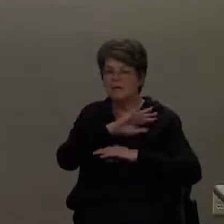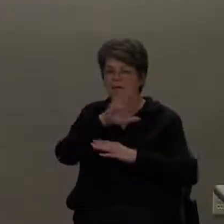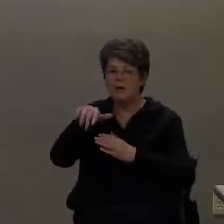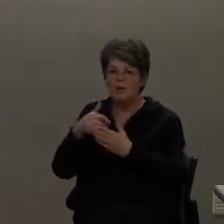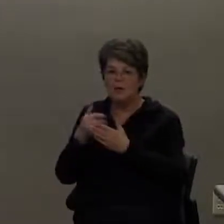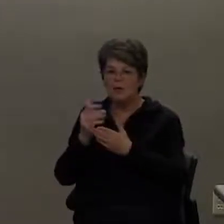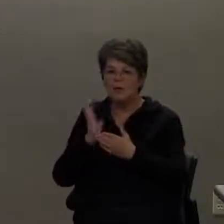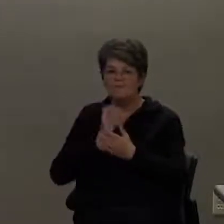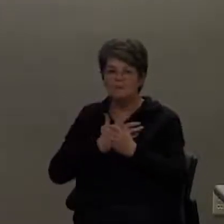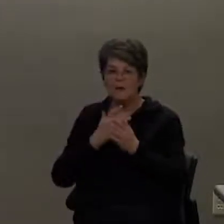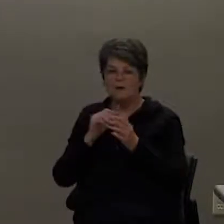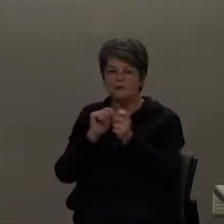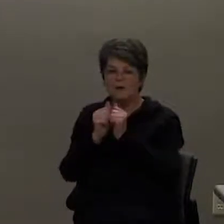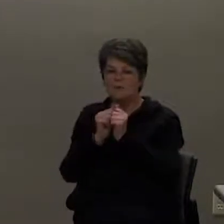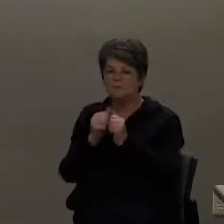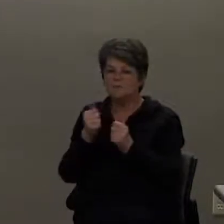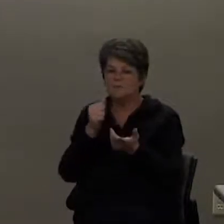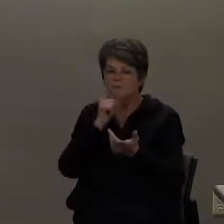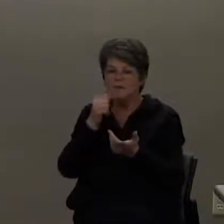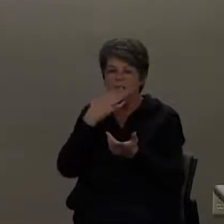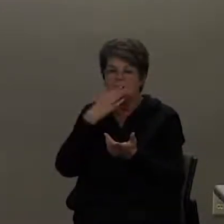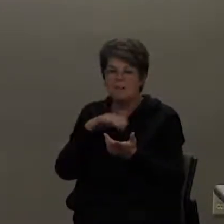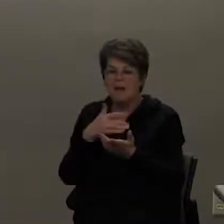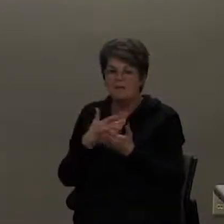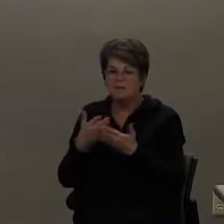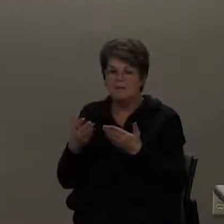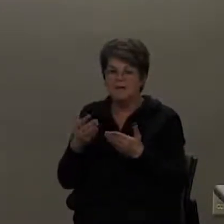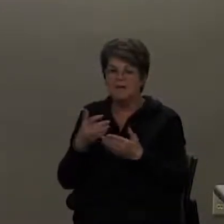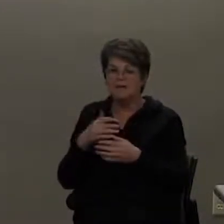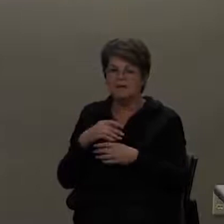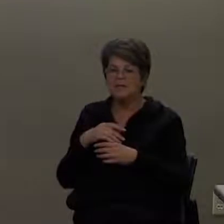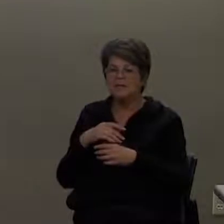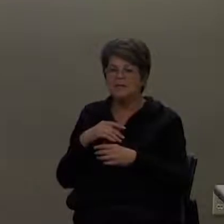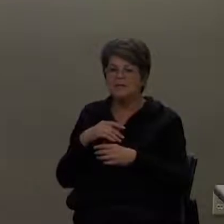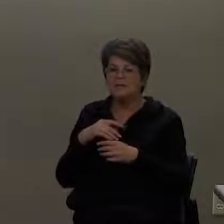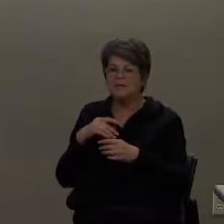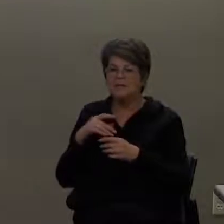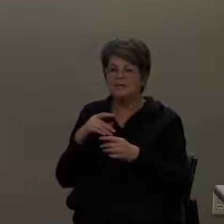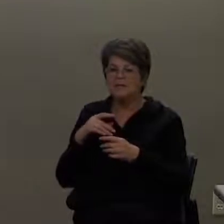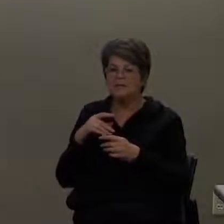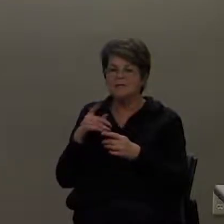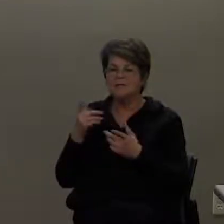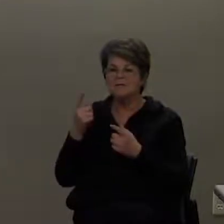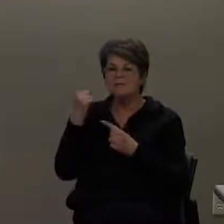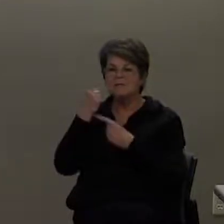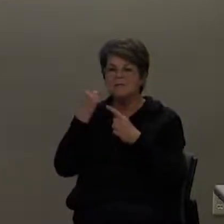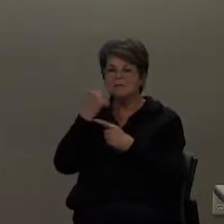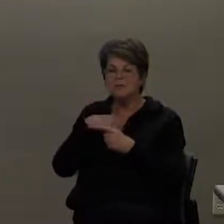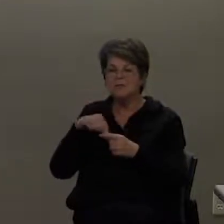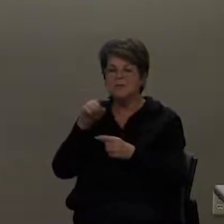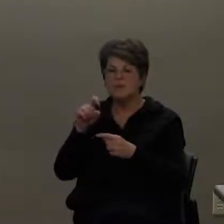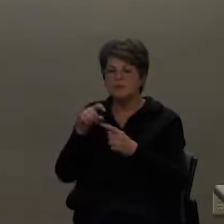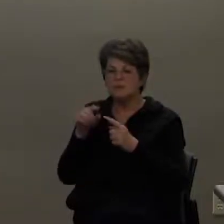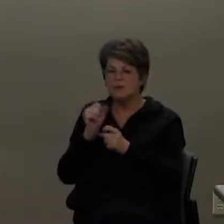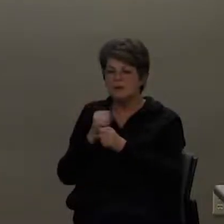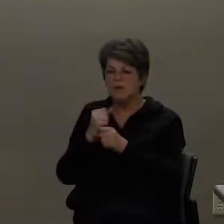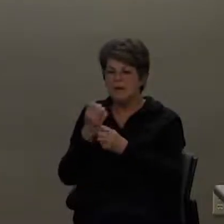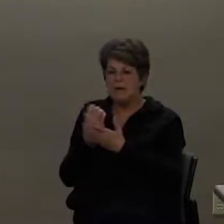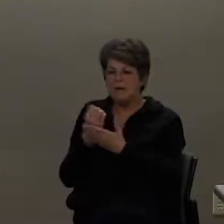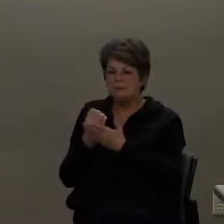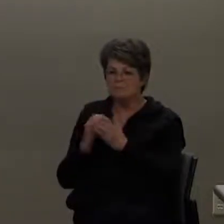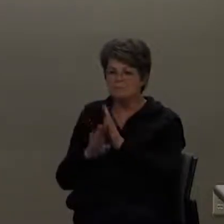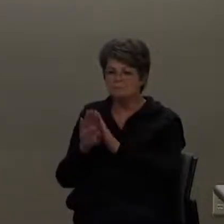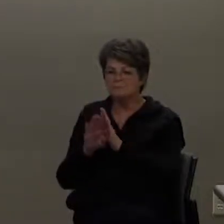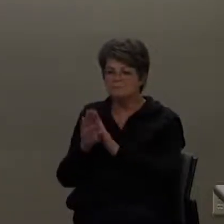thing, particularly with some of our primary competition does give the farm away, if you will, but it's a consideration that we need to make. The economic